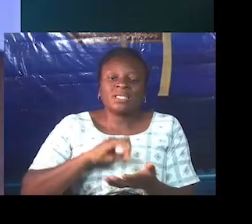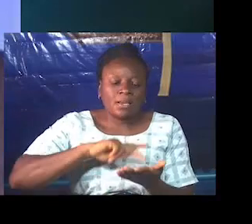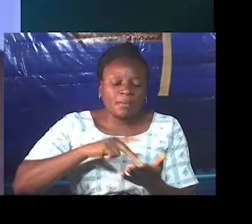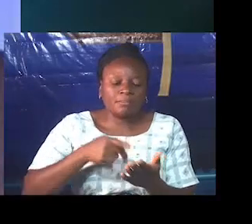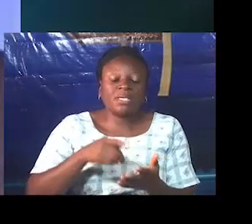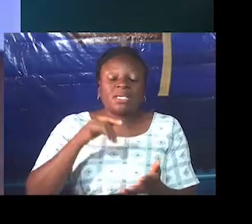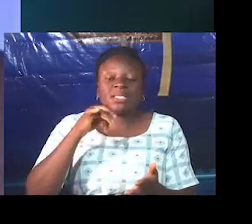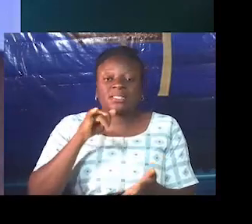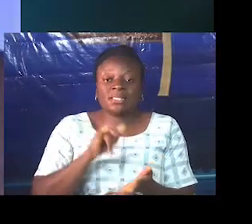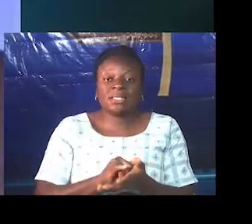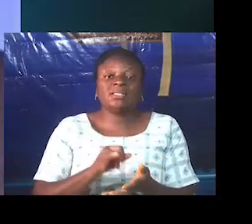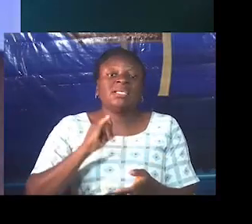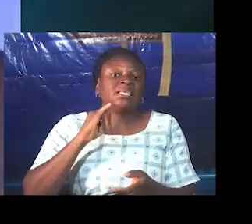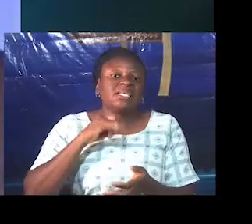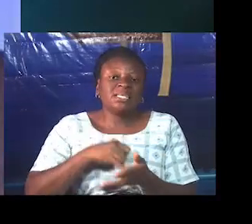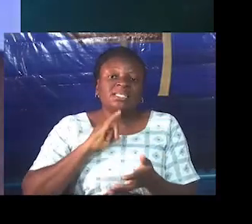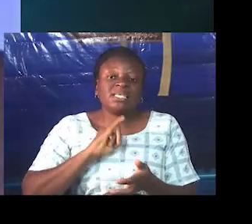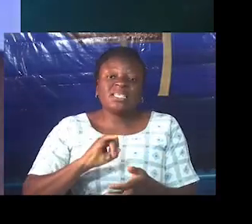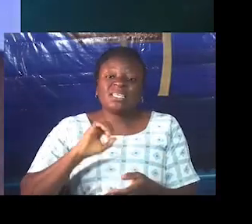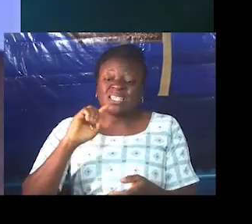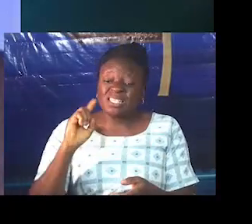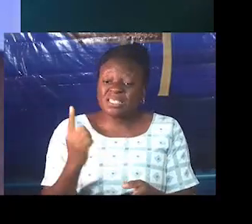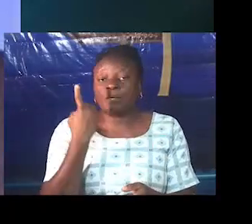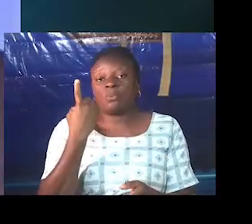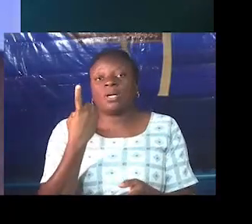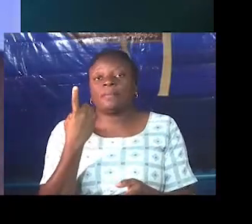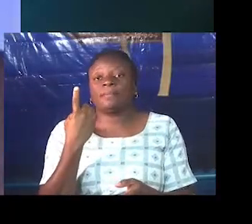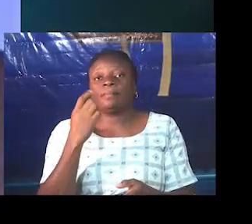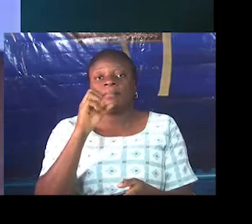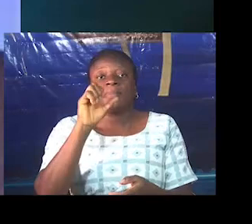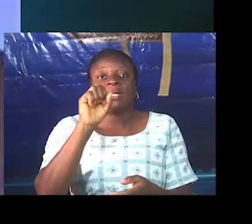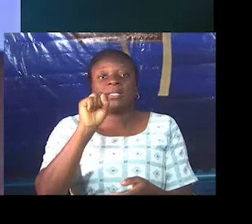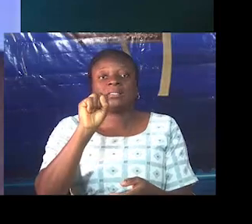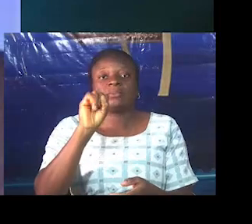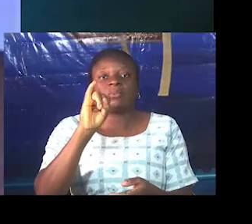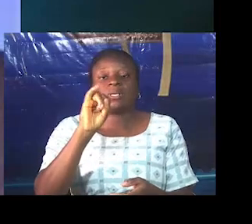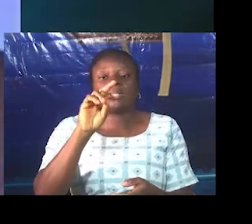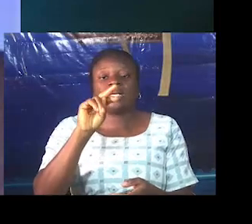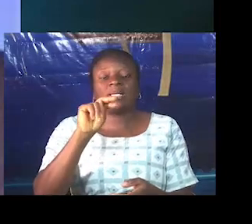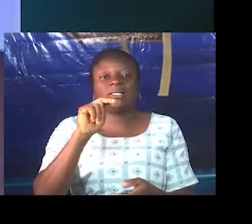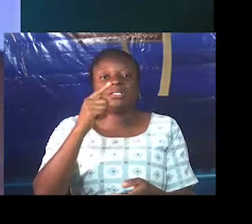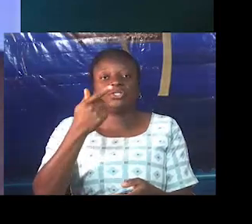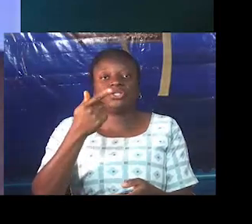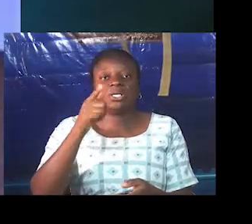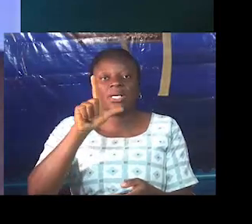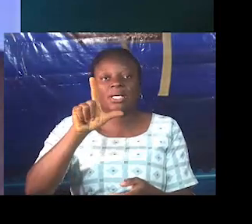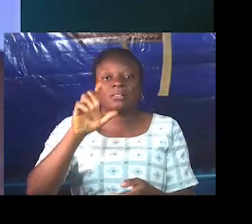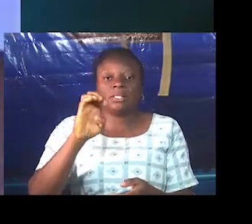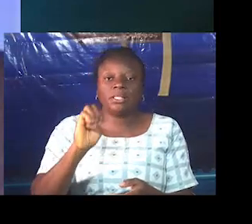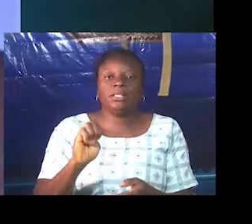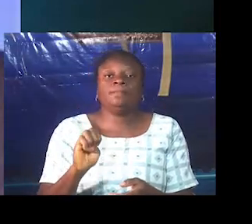bones and flesh of my flesh. Now you might say, well, he had no alternative because it was